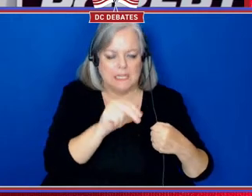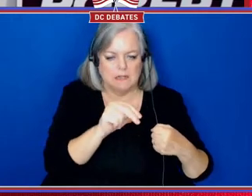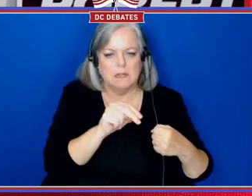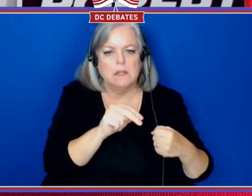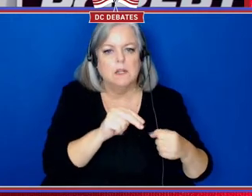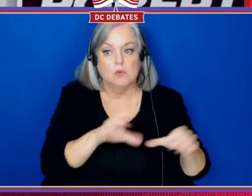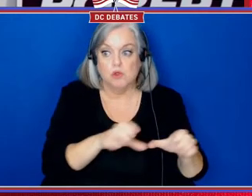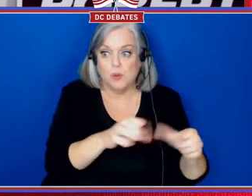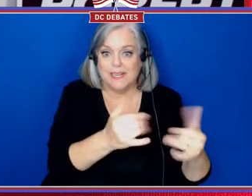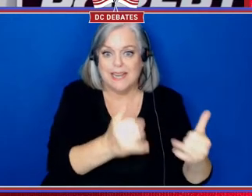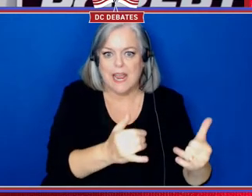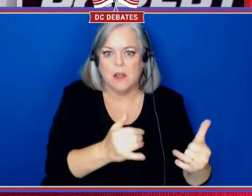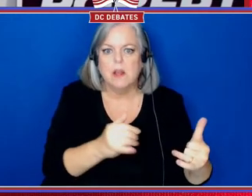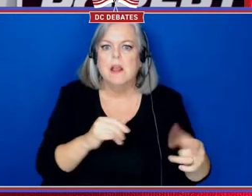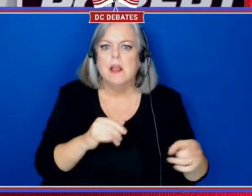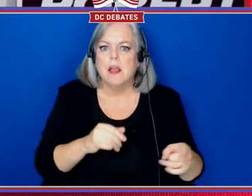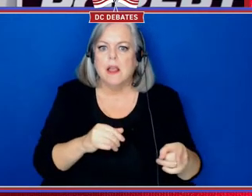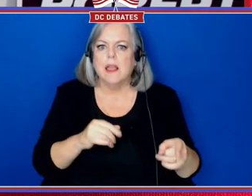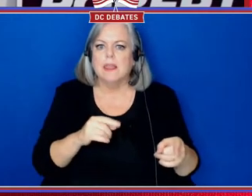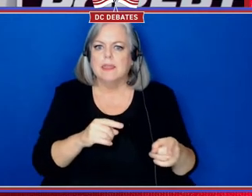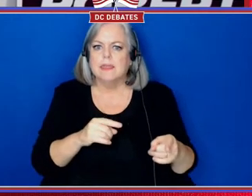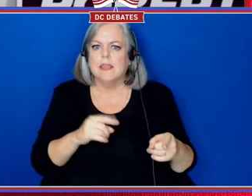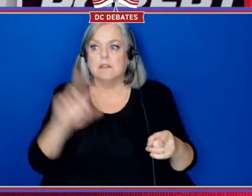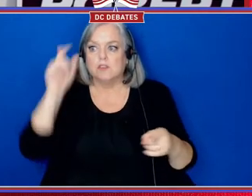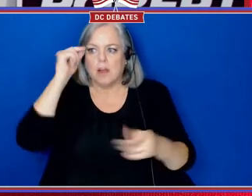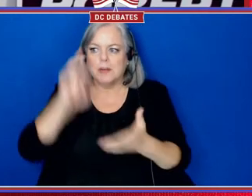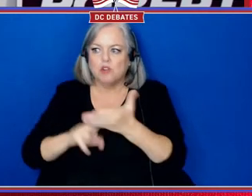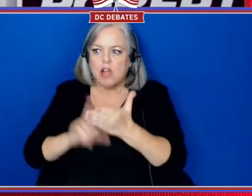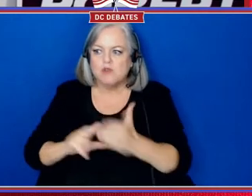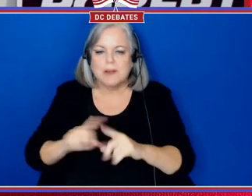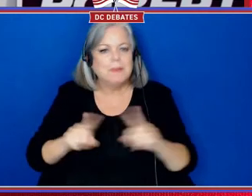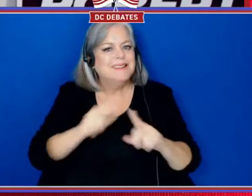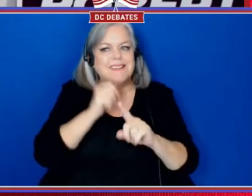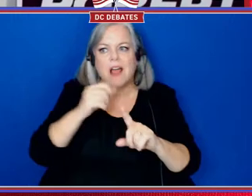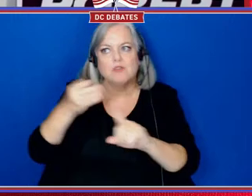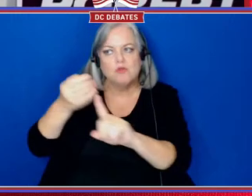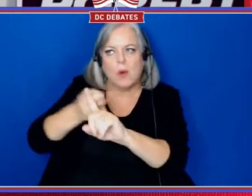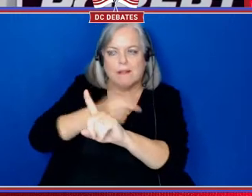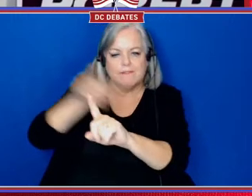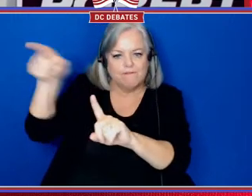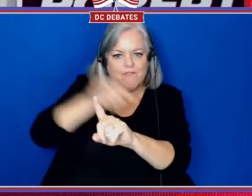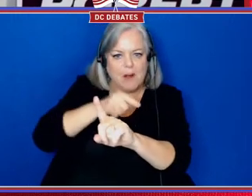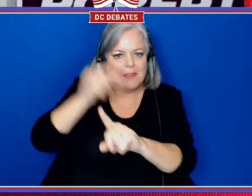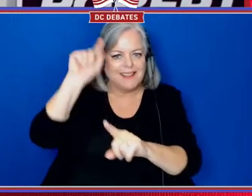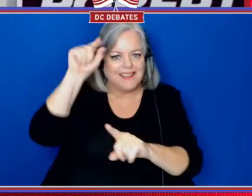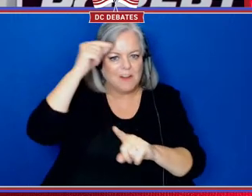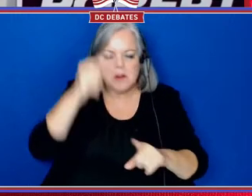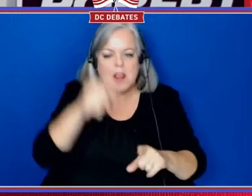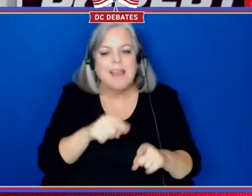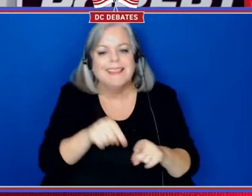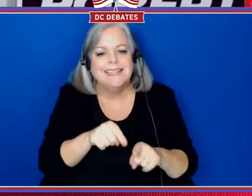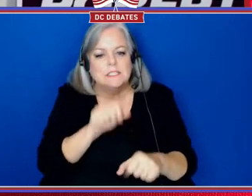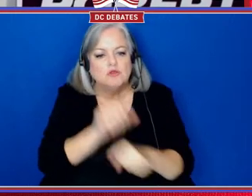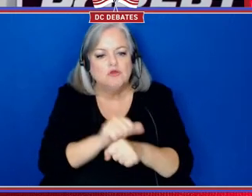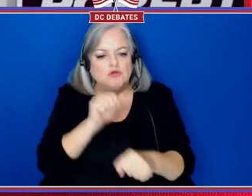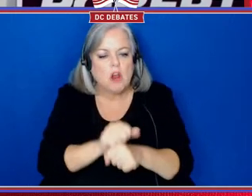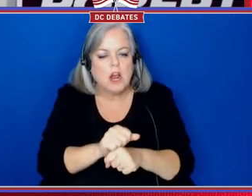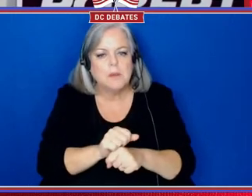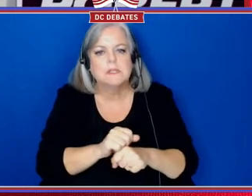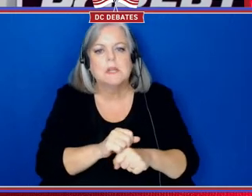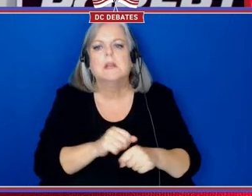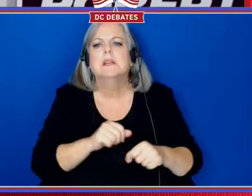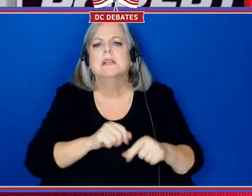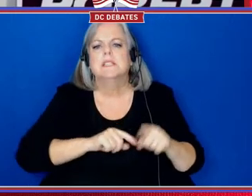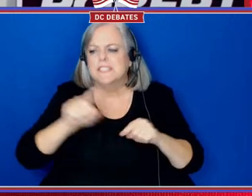by the government. And so these are a network of jobs that will be across the city that have different entry points based on the skill